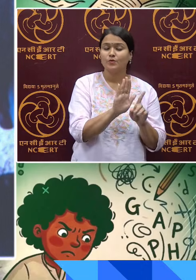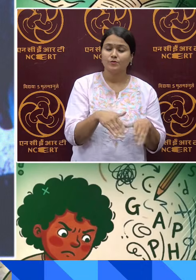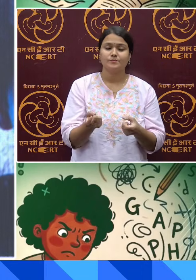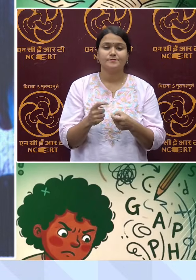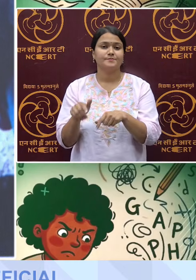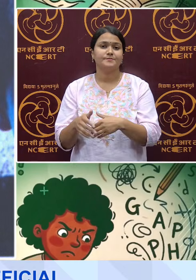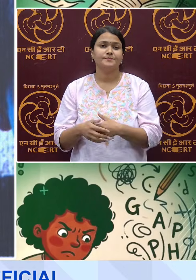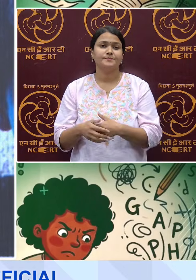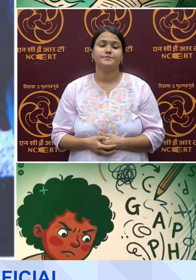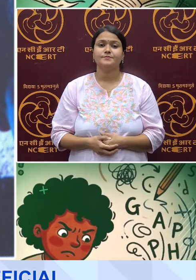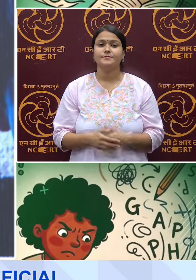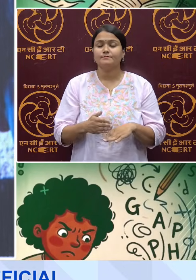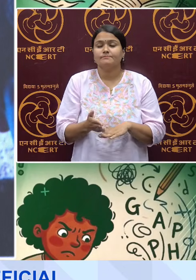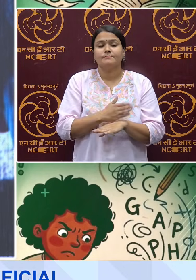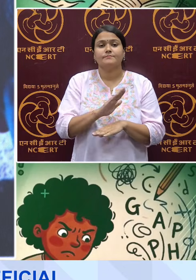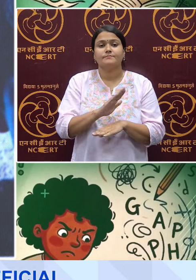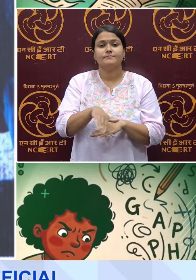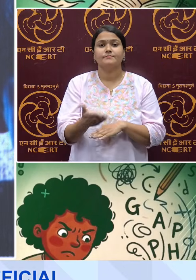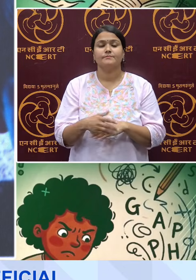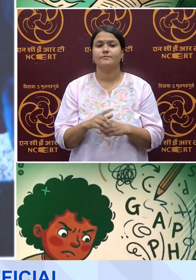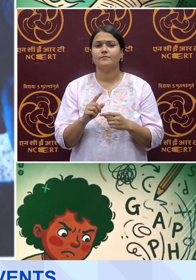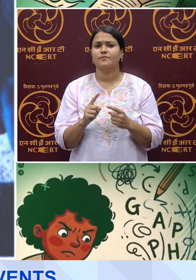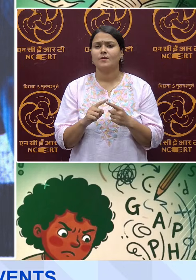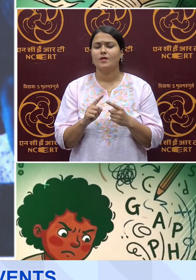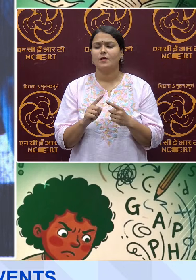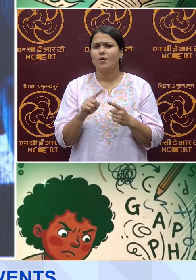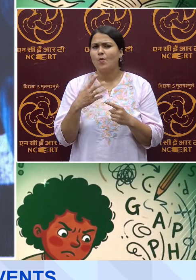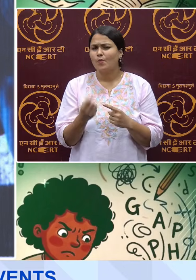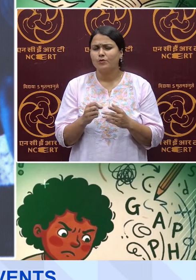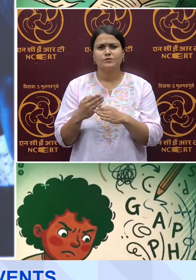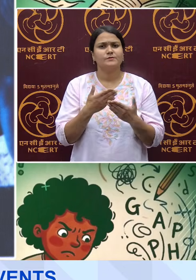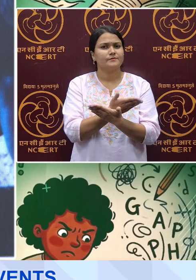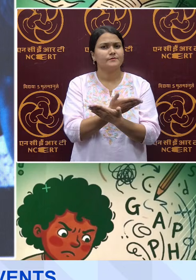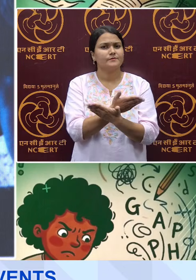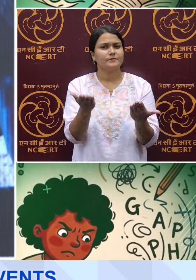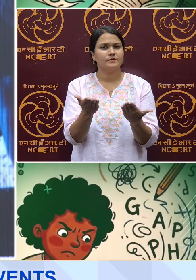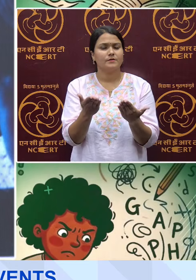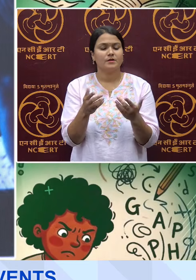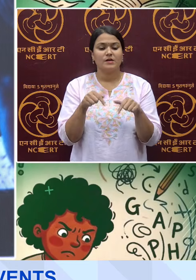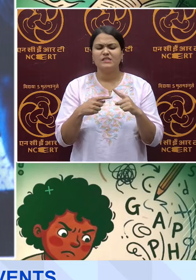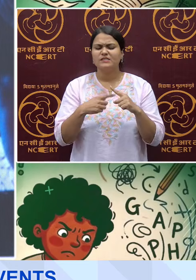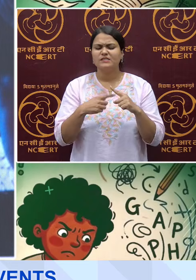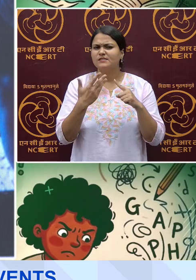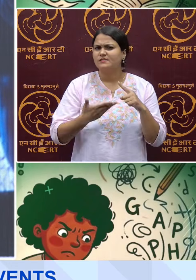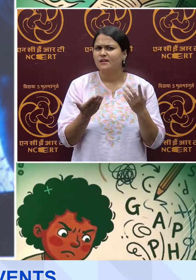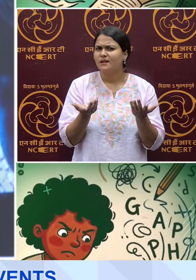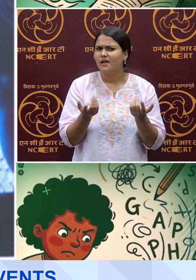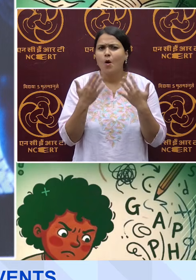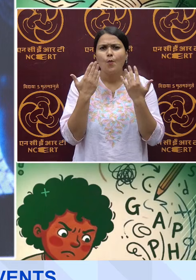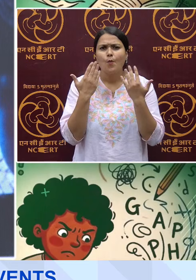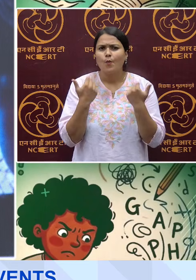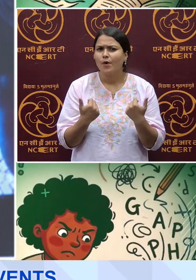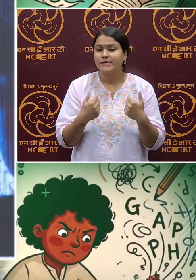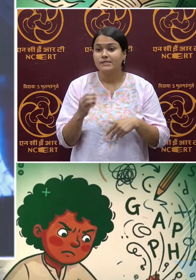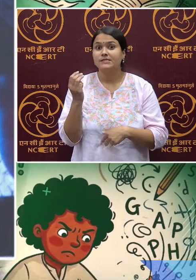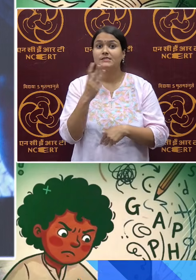well. Apart from that, there is one more thing that I want to share with you all, that why we are having this training on the 3rd week of